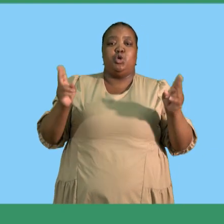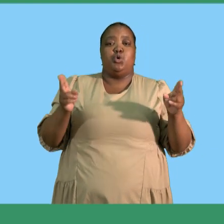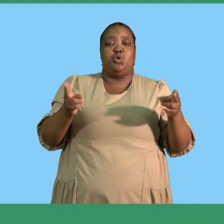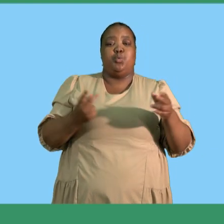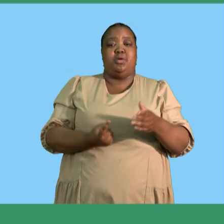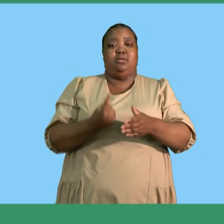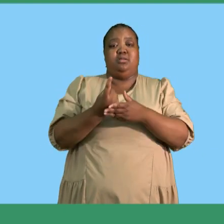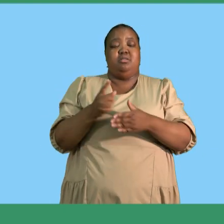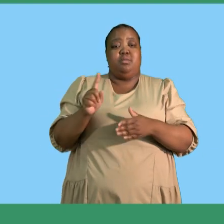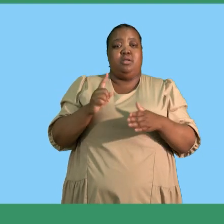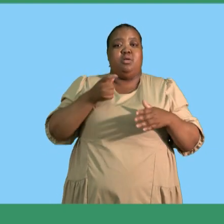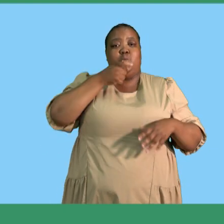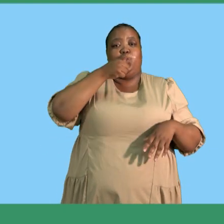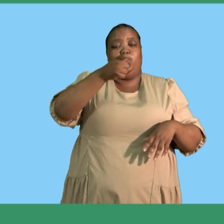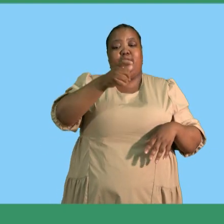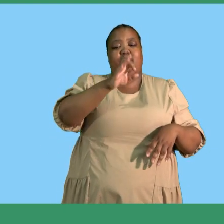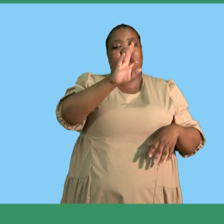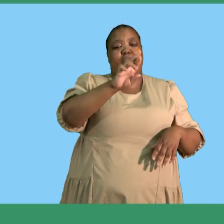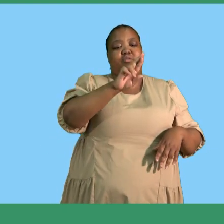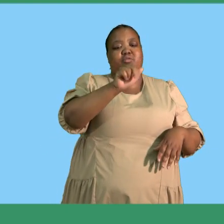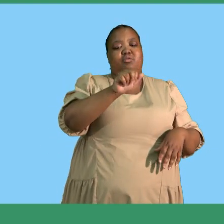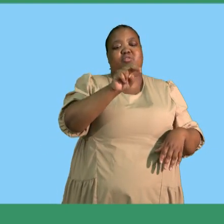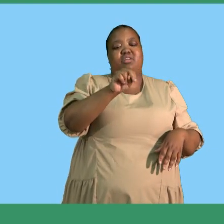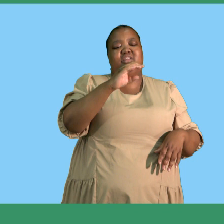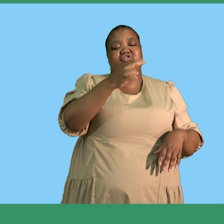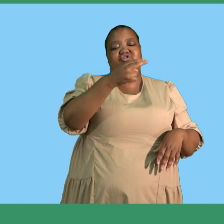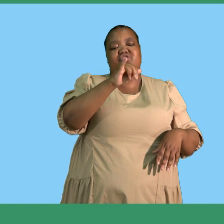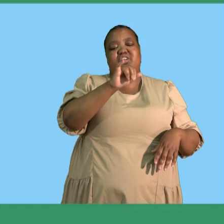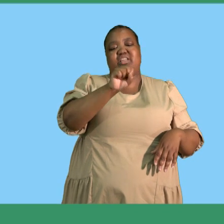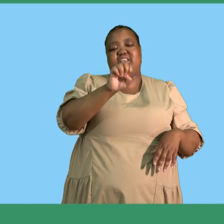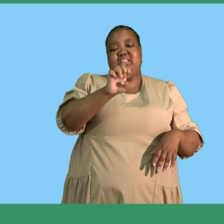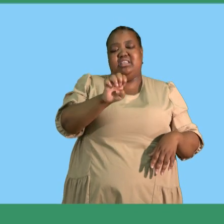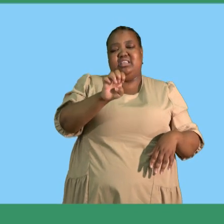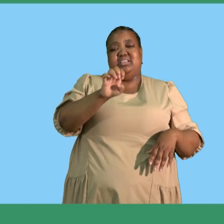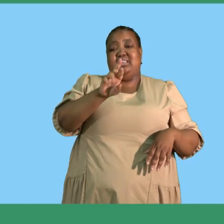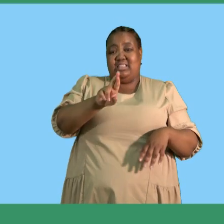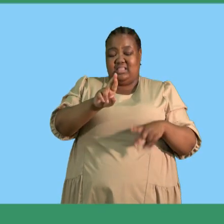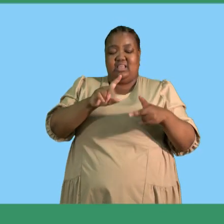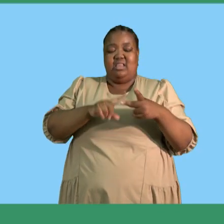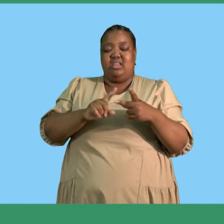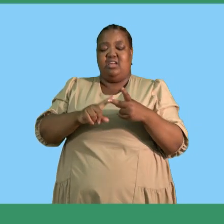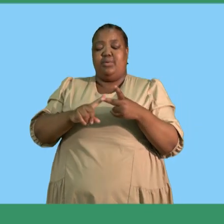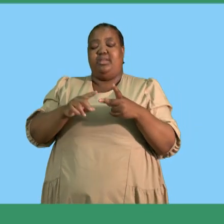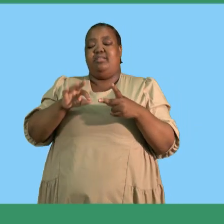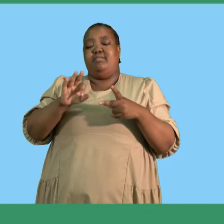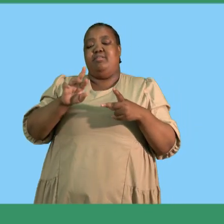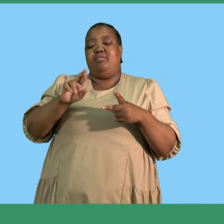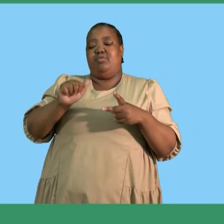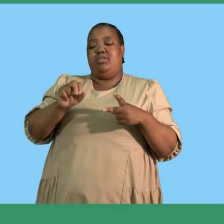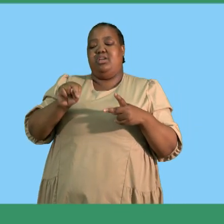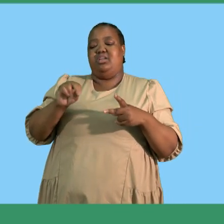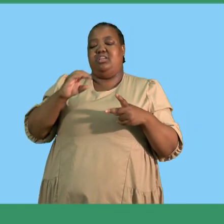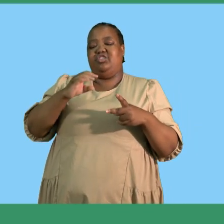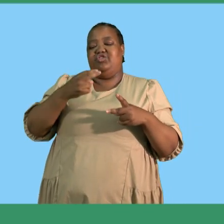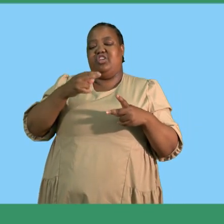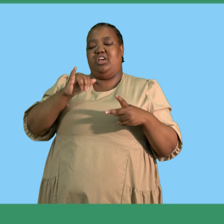common that you can confuse the word franchiser with the word franchisee. Now, to